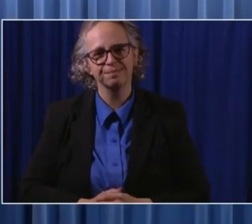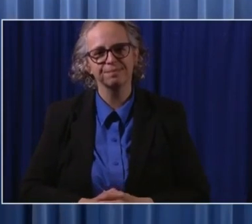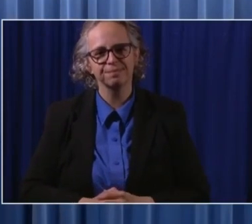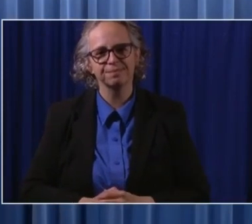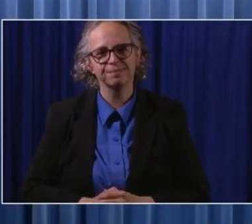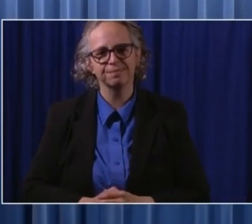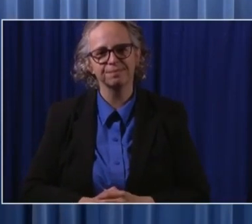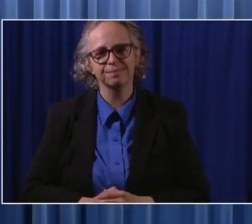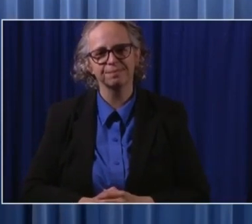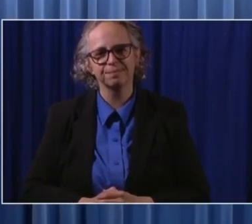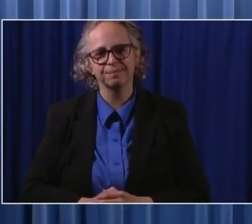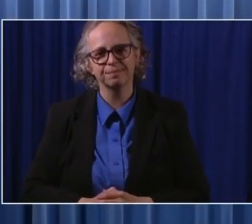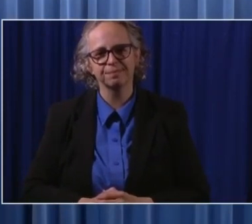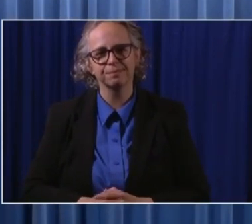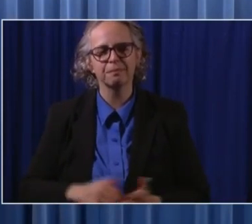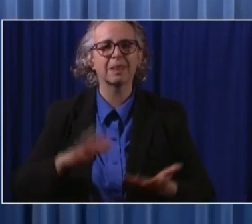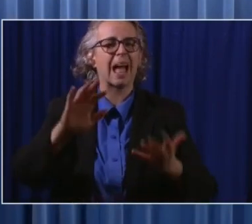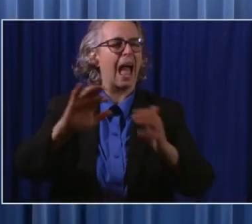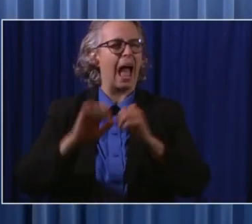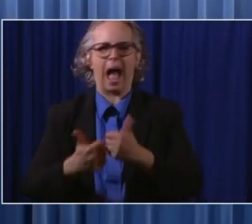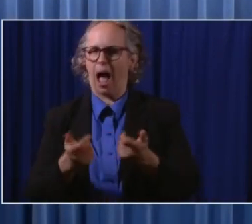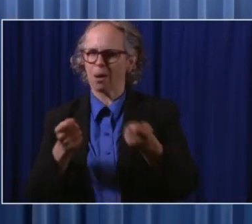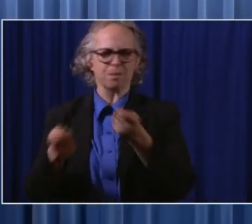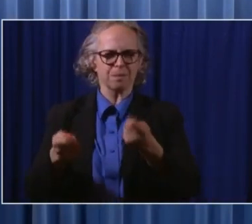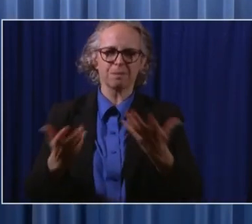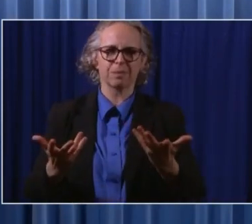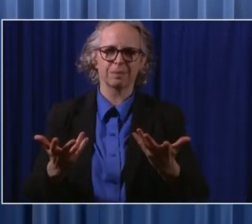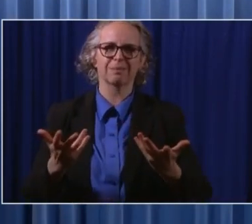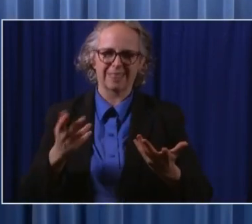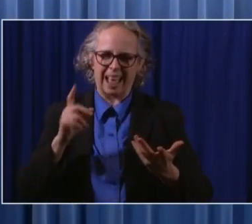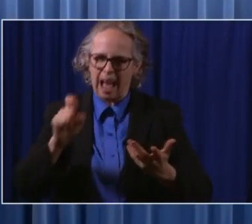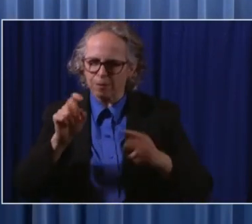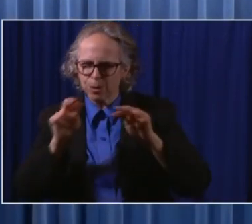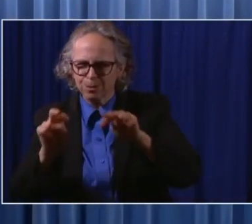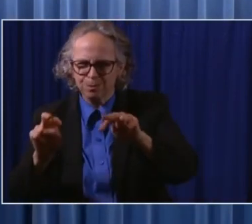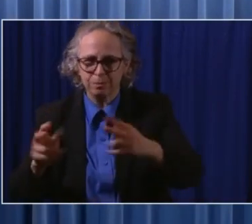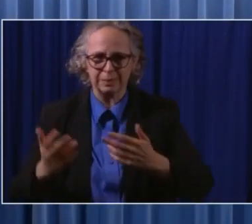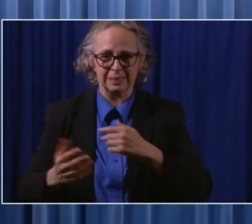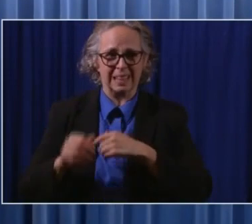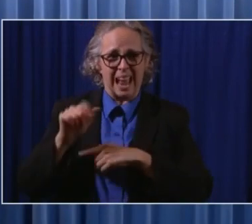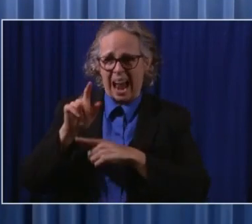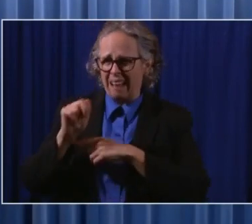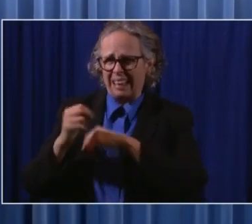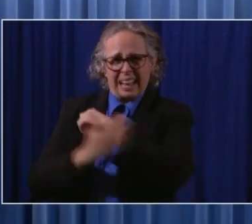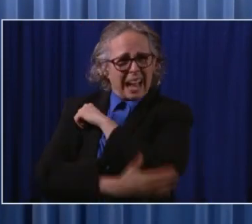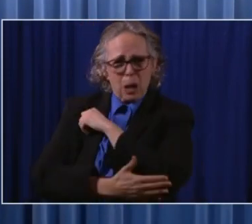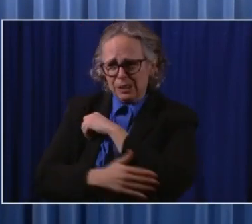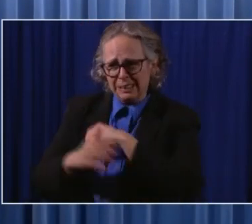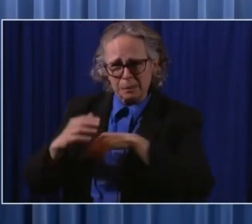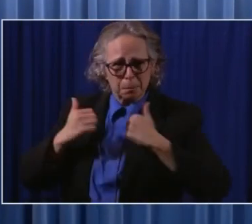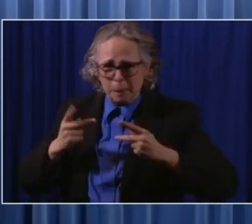better direction. Residents of Allen County, we just urge you to continue to work to mitigate the spread of the virus.